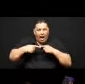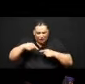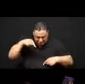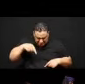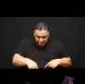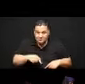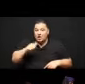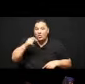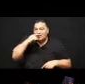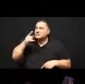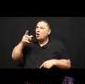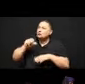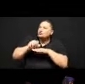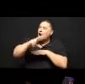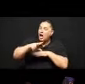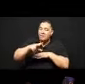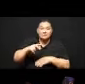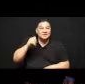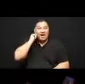And every day, I would.